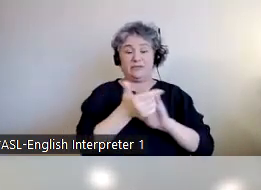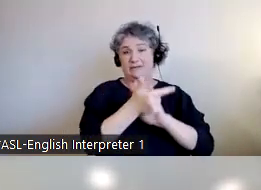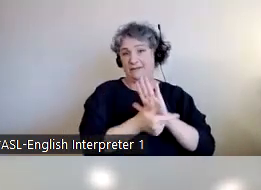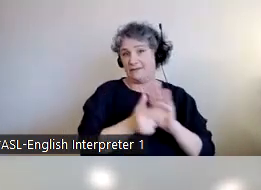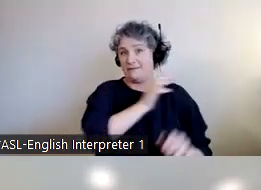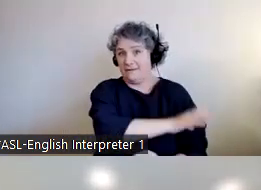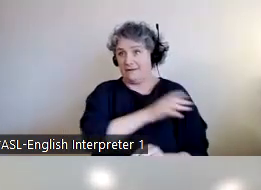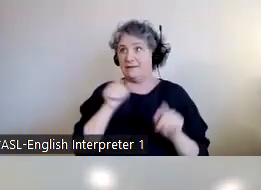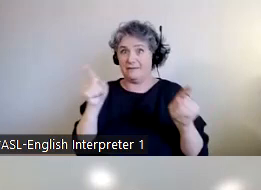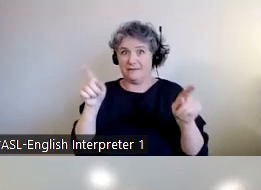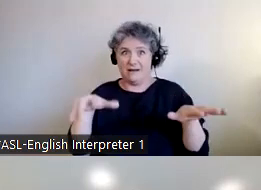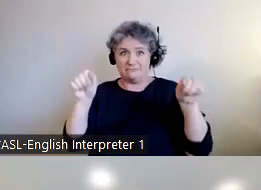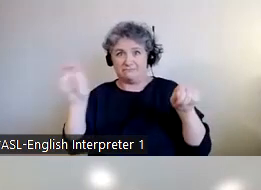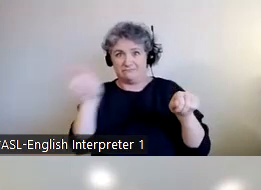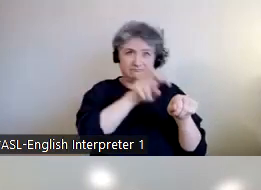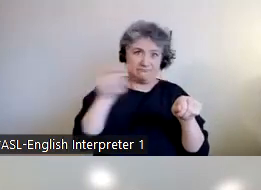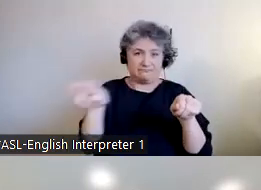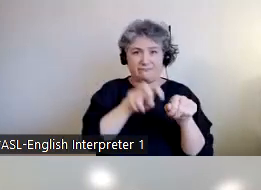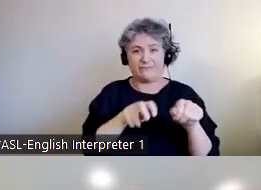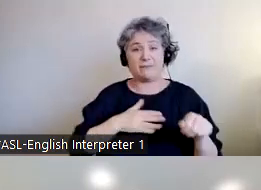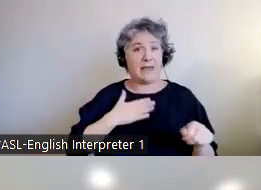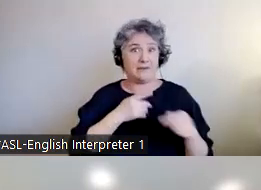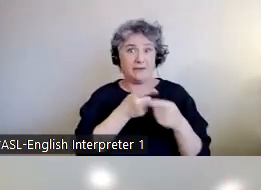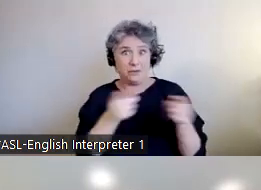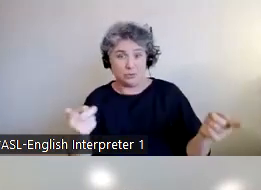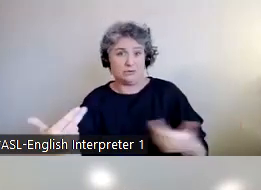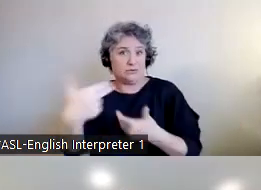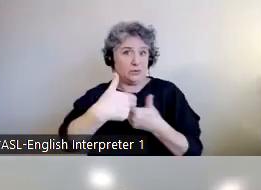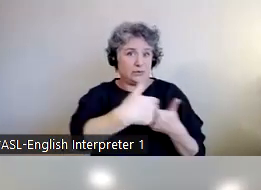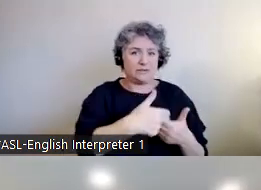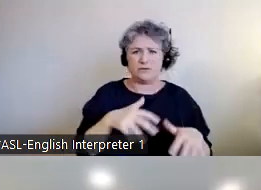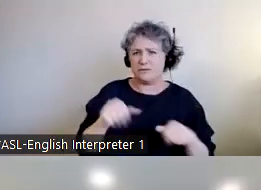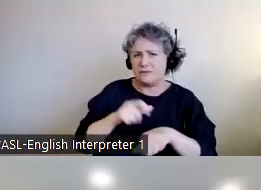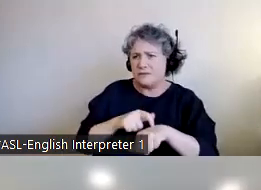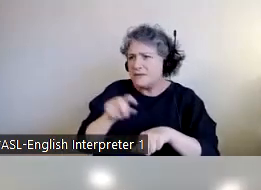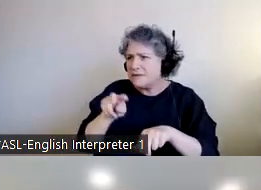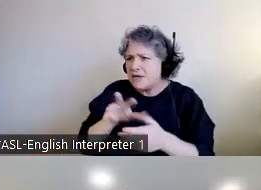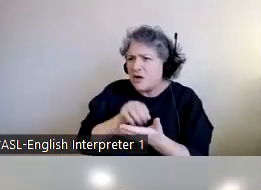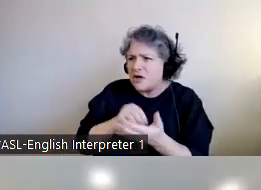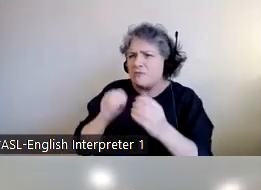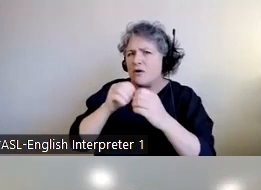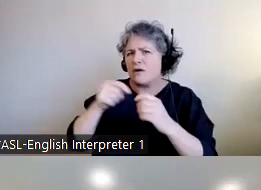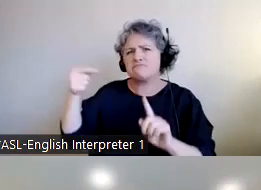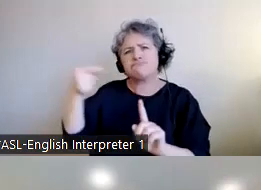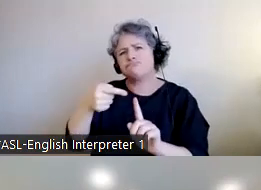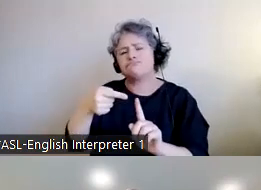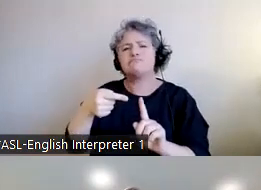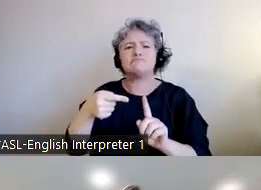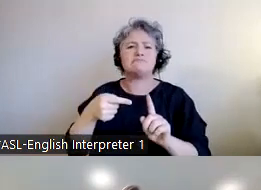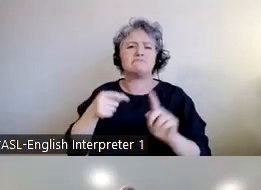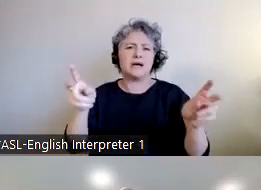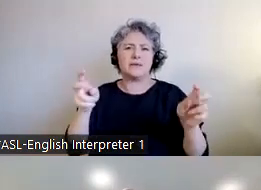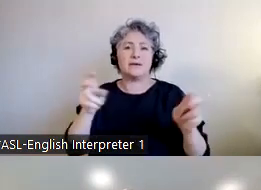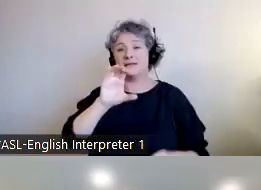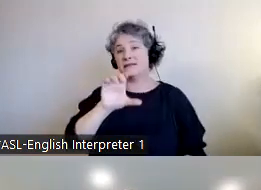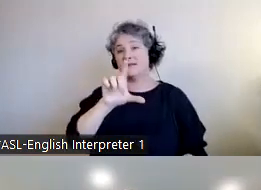that you've also joined us here to take time out to learn a little bit more about this important topic. CLEO, which is the